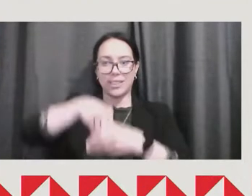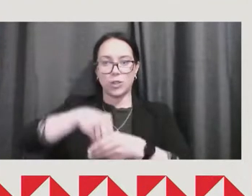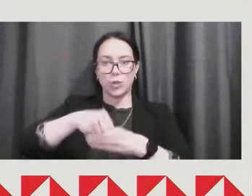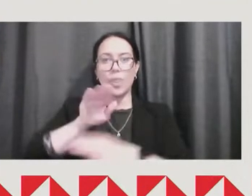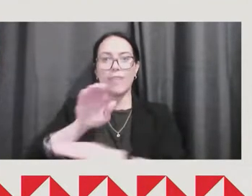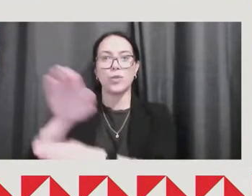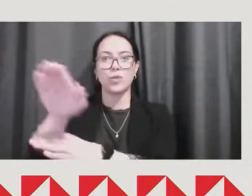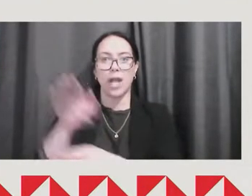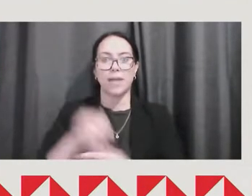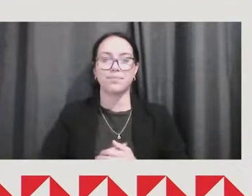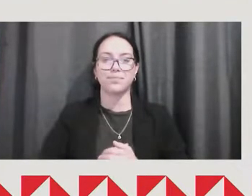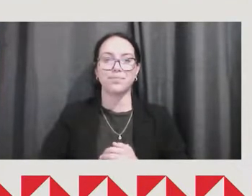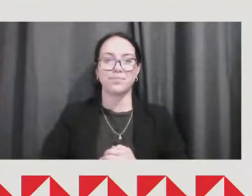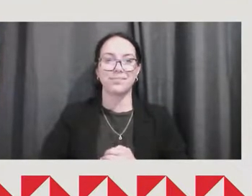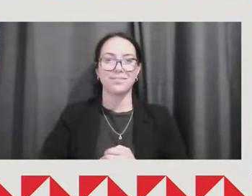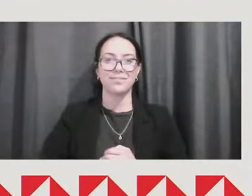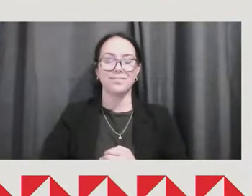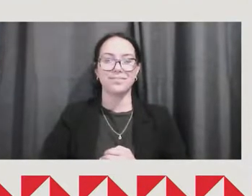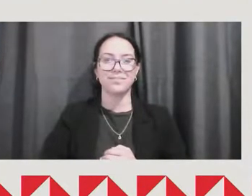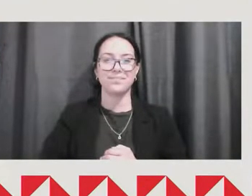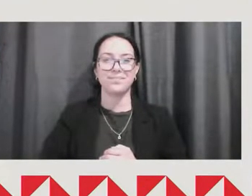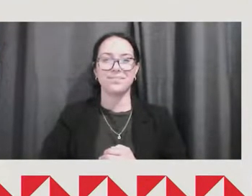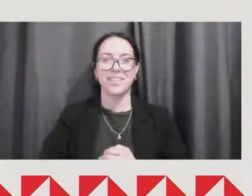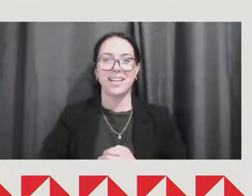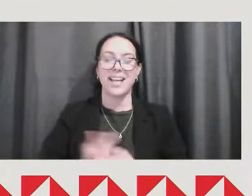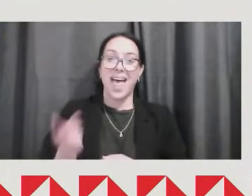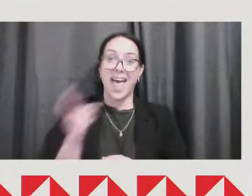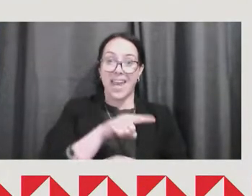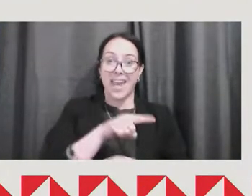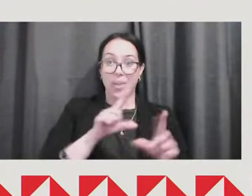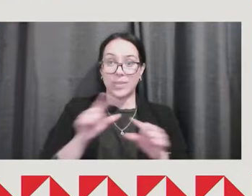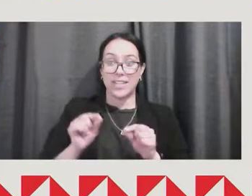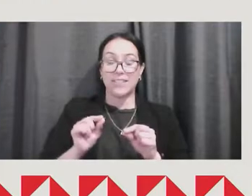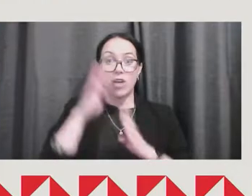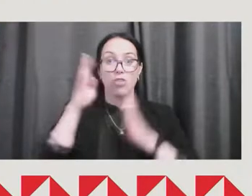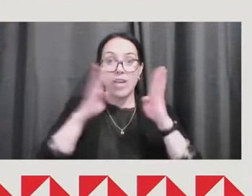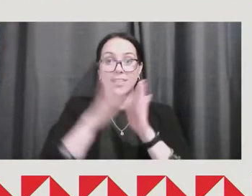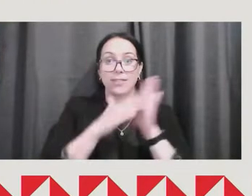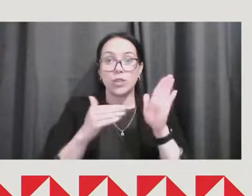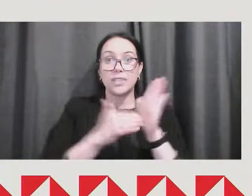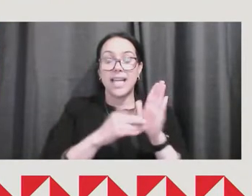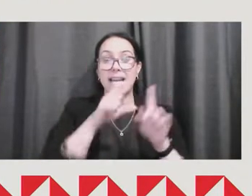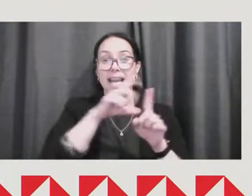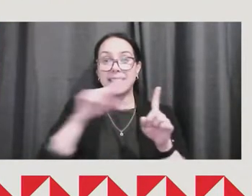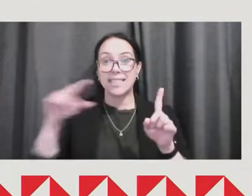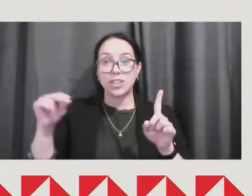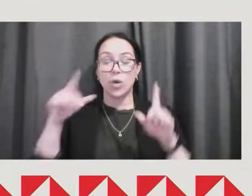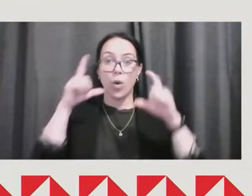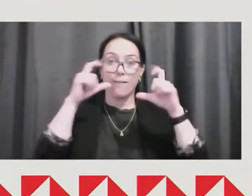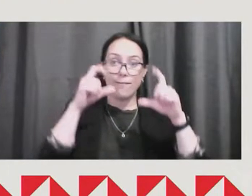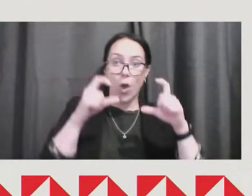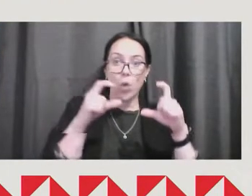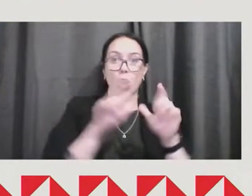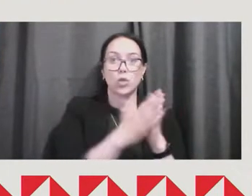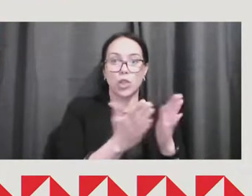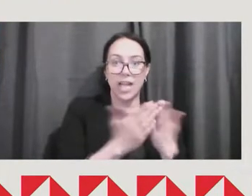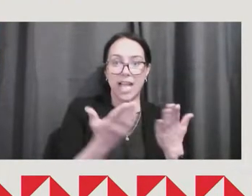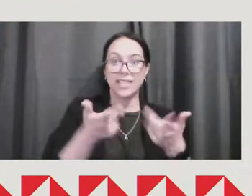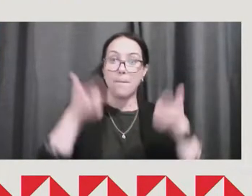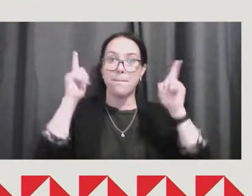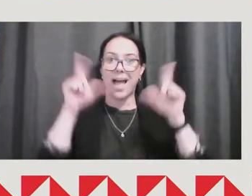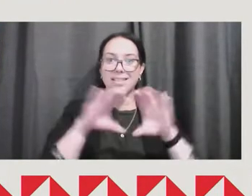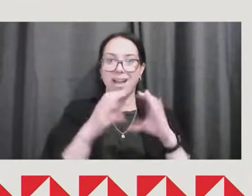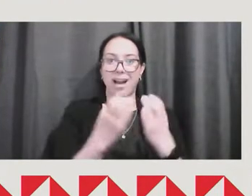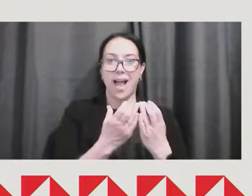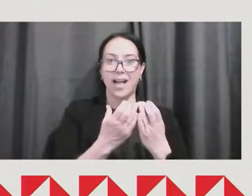oh and the thing that we did we've got a lot of these creative New Zealand digital storytellers are photojournalism masterclass um as you can see here